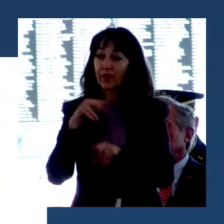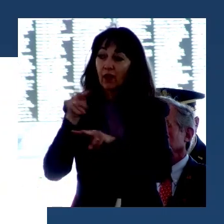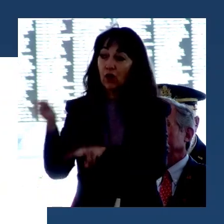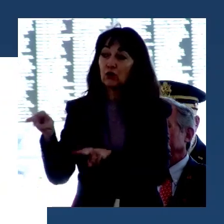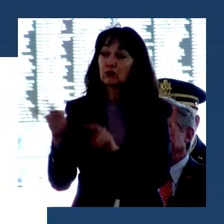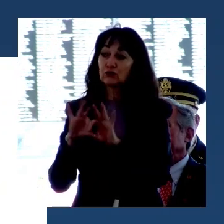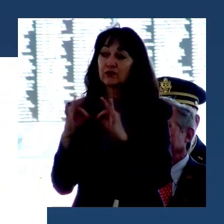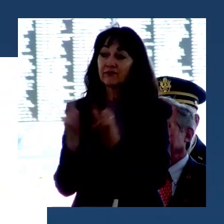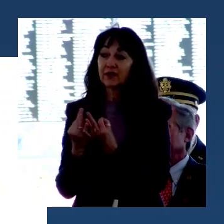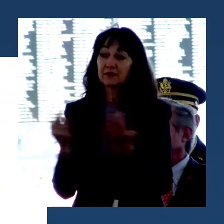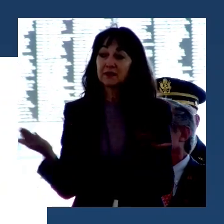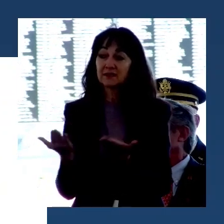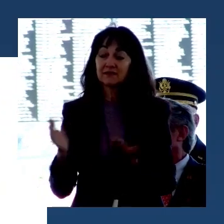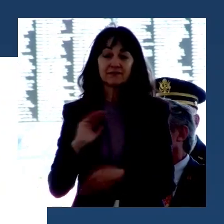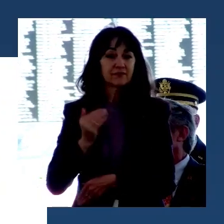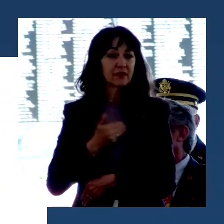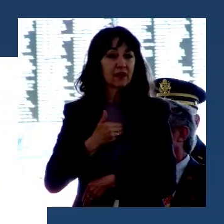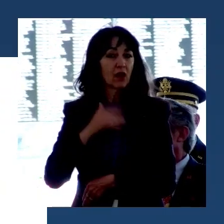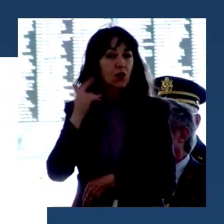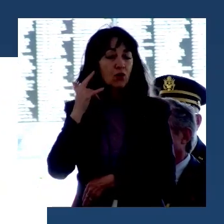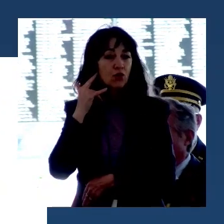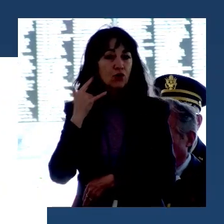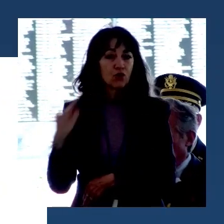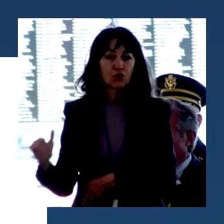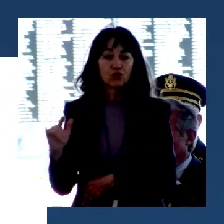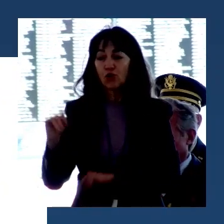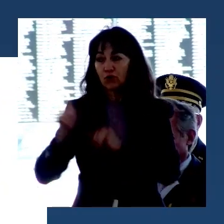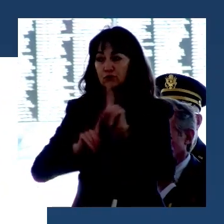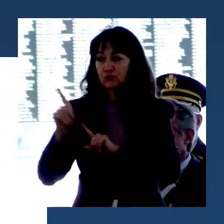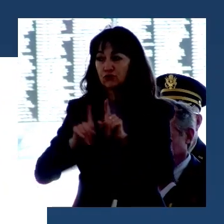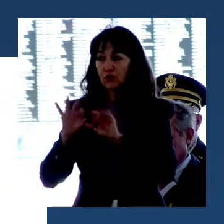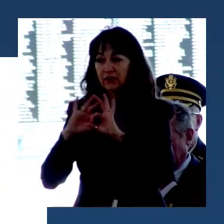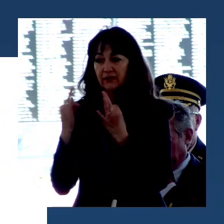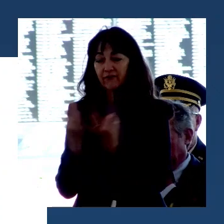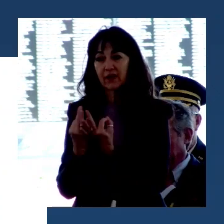families here, our Gold Star families, our Gold Star mothers,